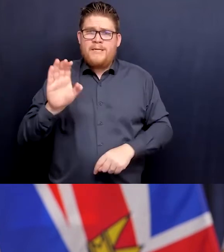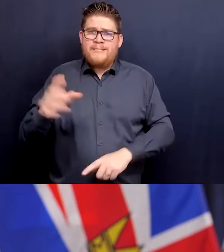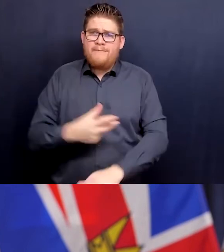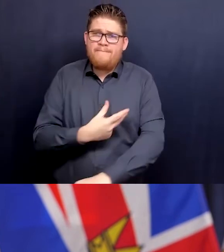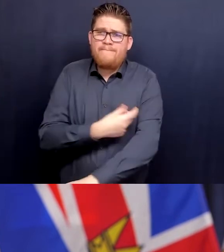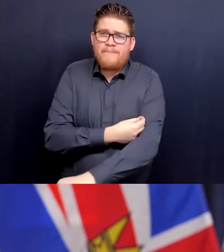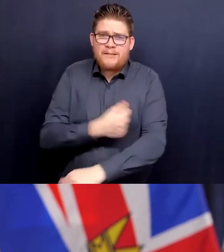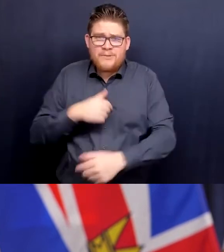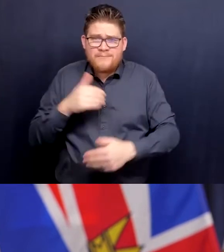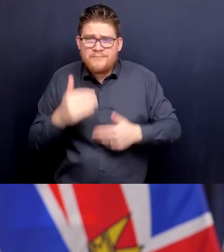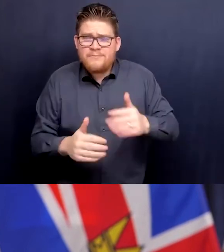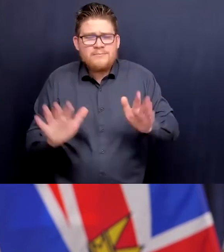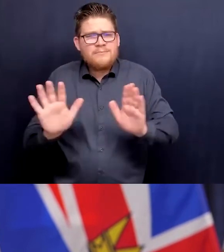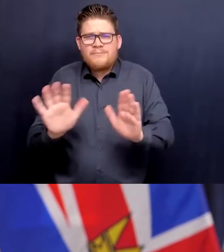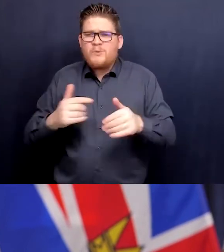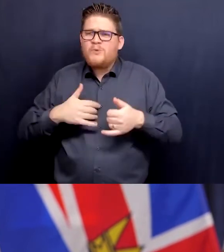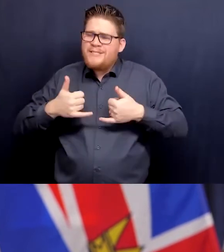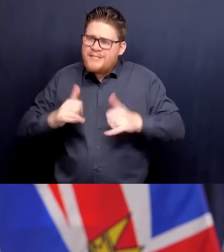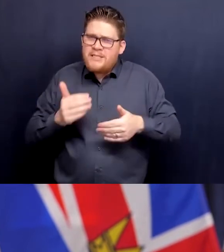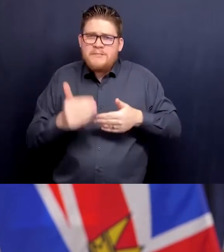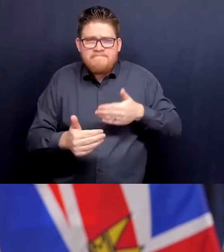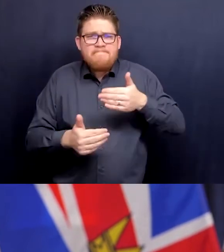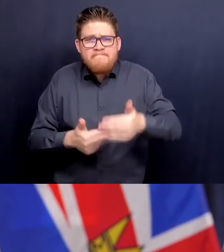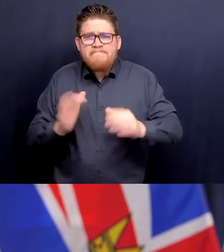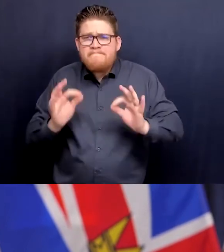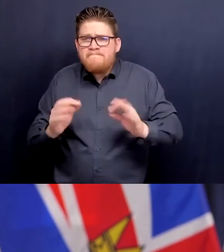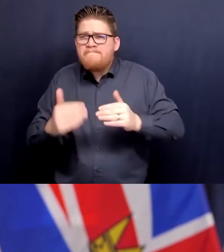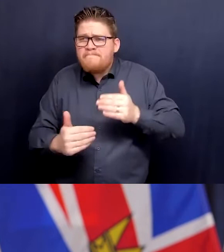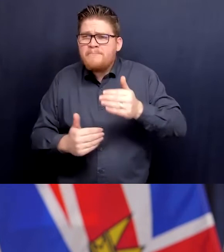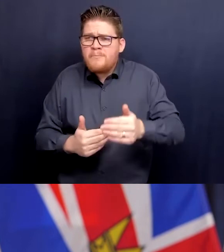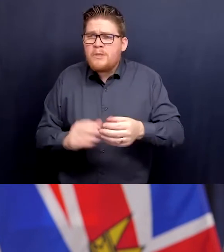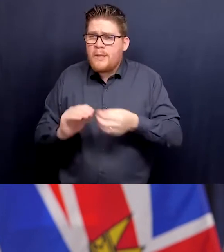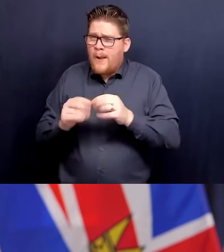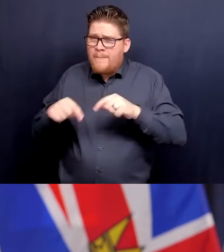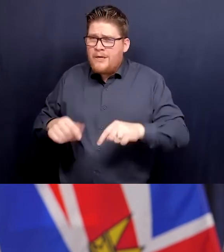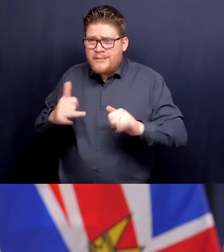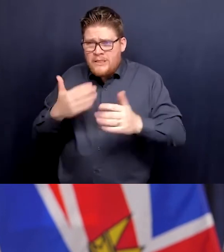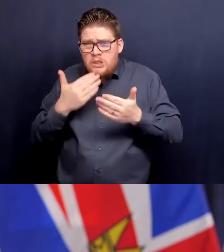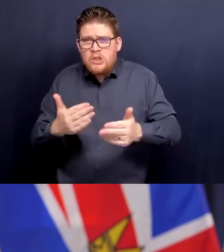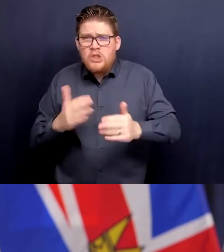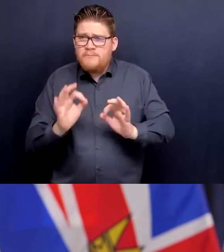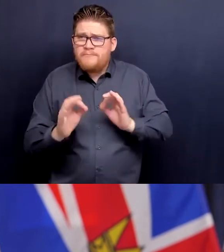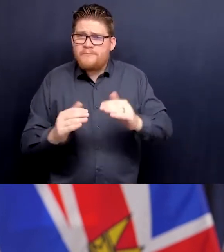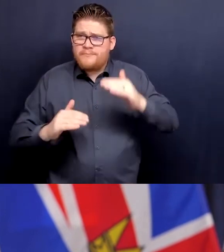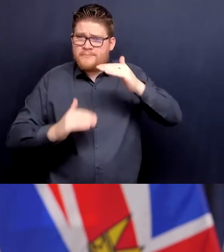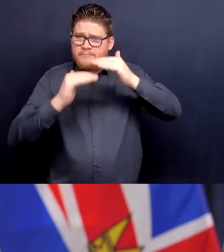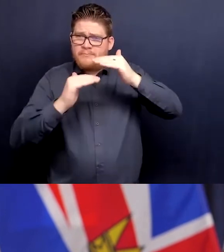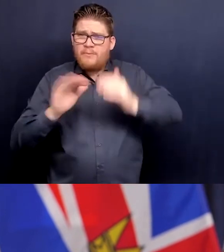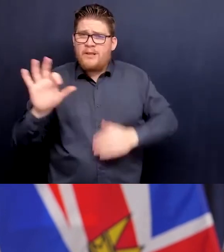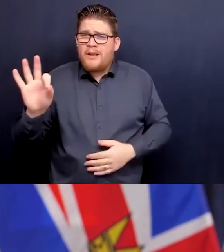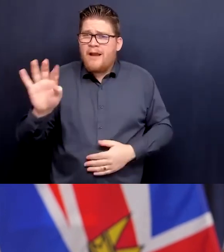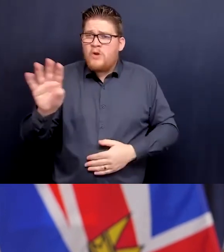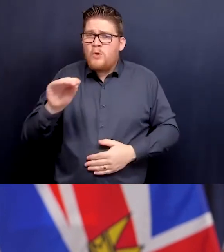to do that. And I think it's a very strong one here. And the fact that we're getting on to 94% of adults that are vaccinated is pretty